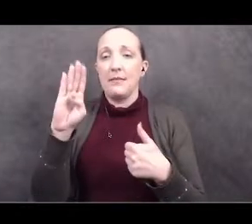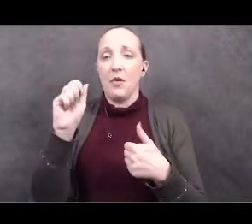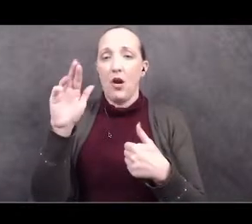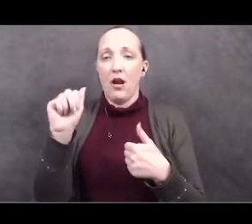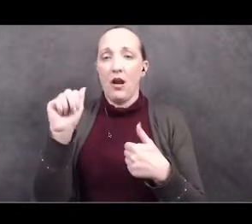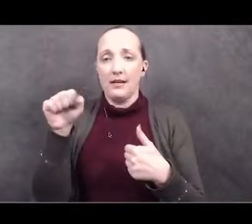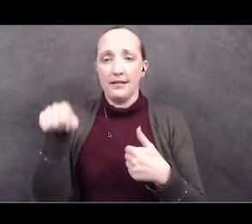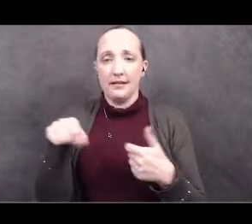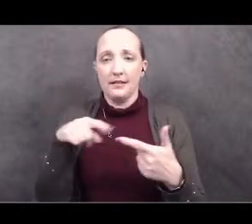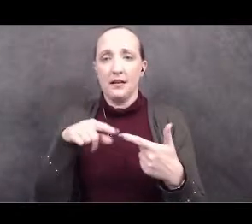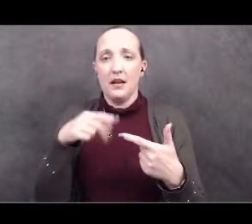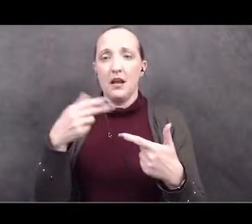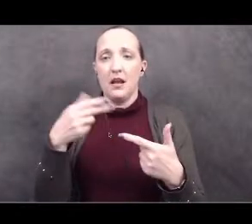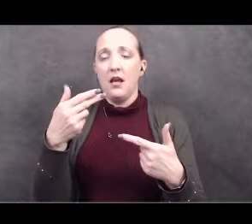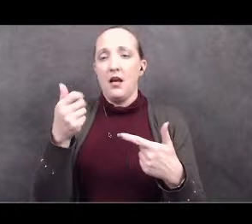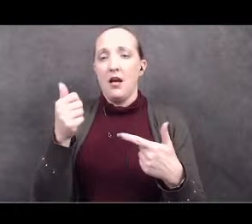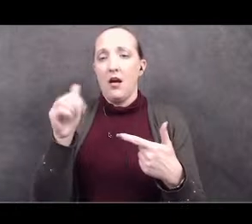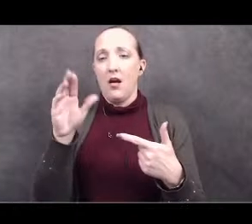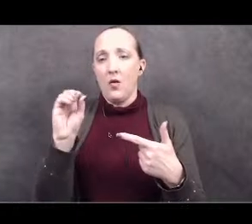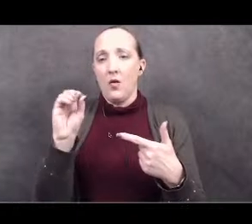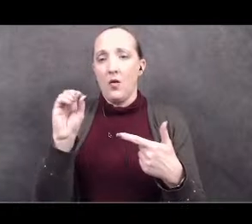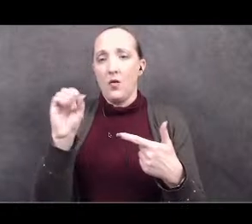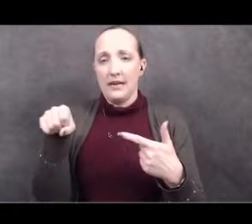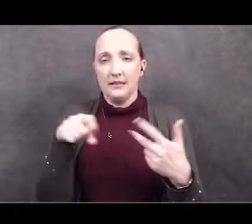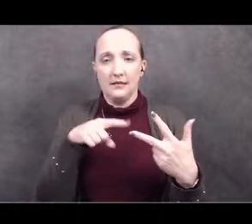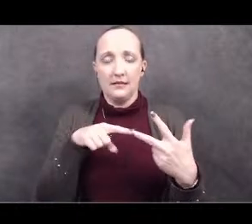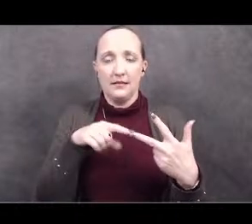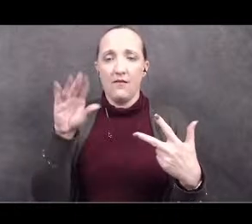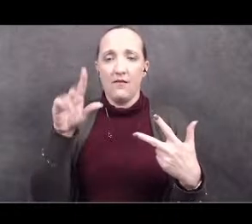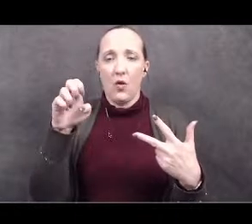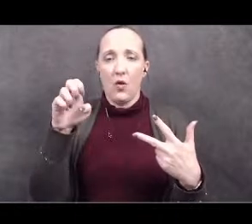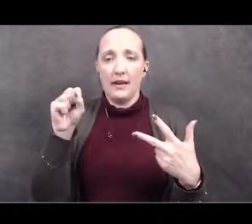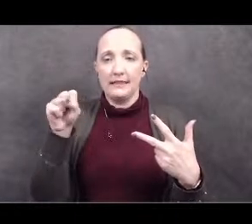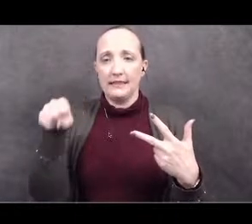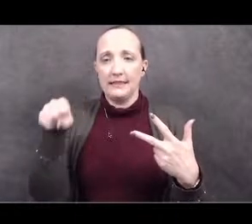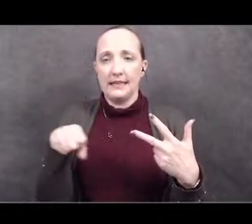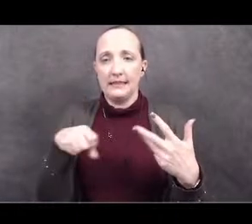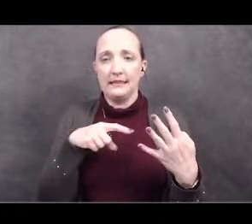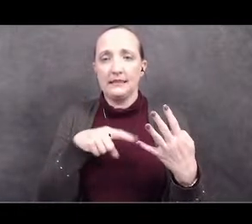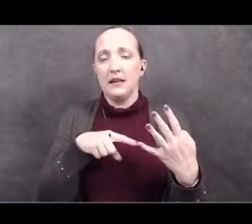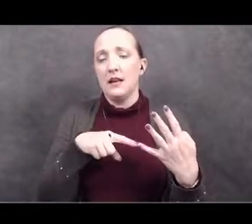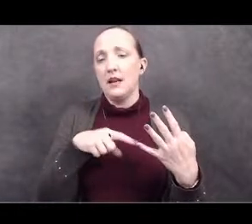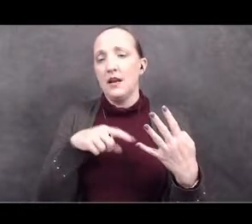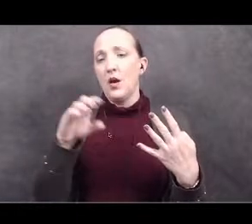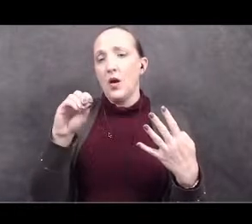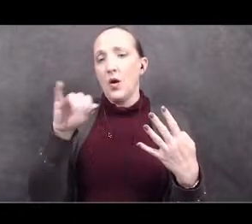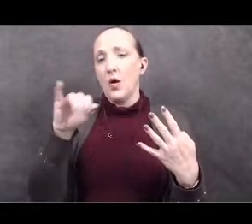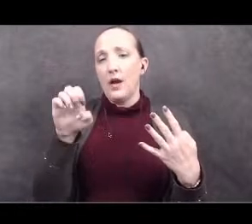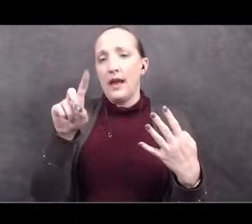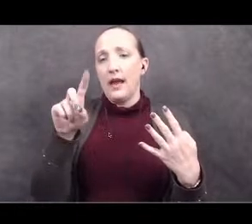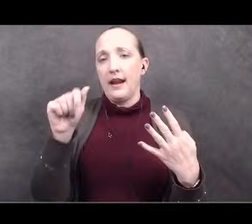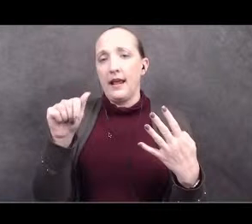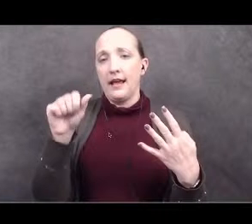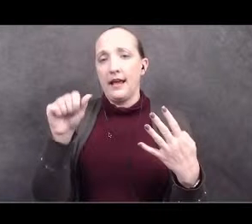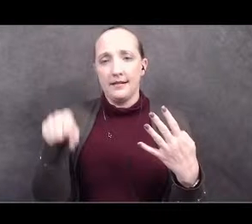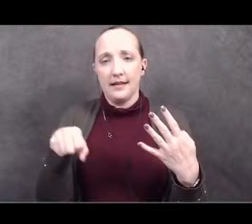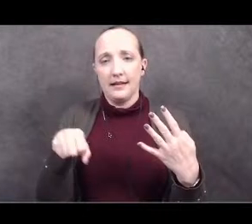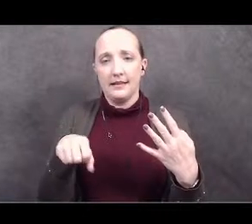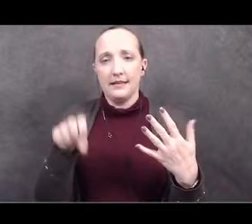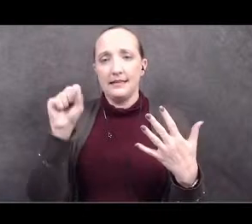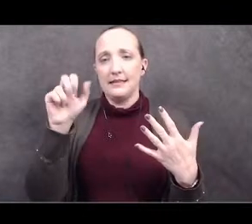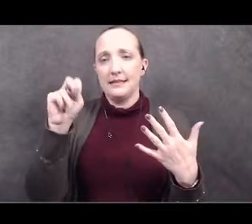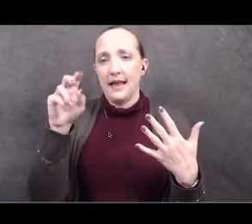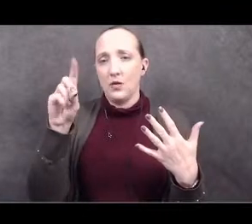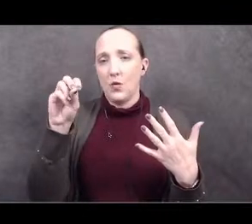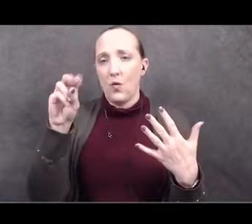yes Mrs Haro yes Mr Flores yes Miss thino haa yes Miss